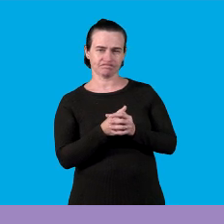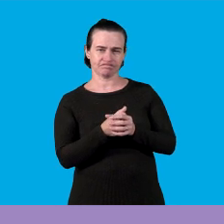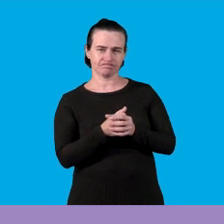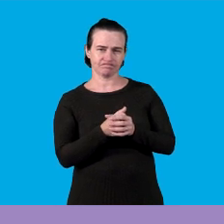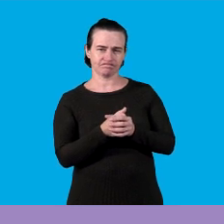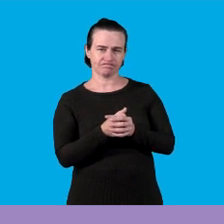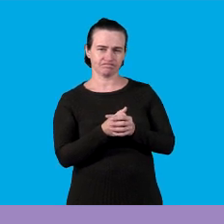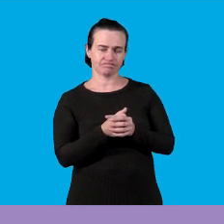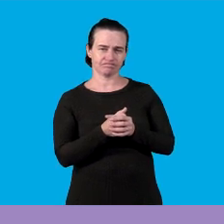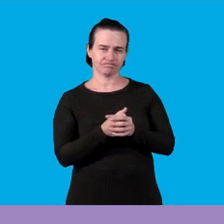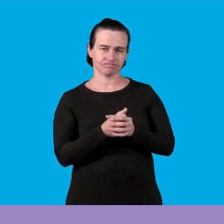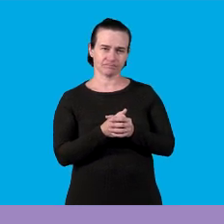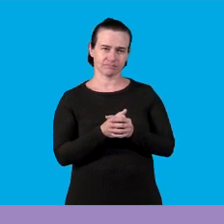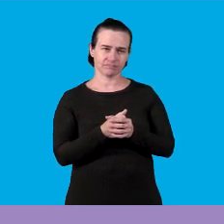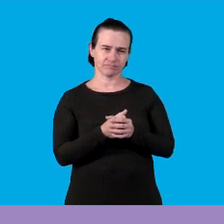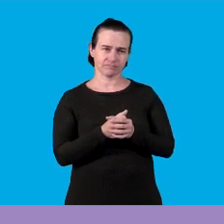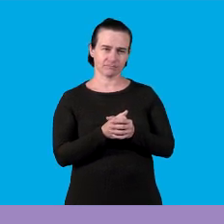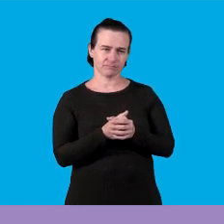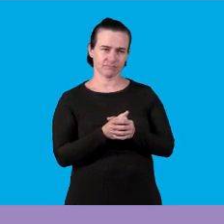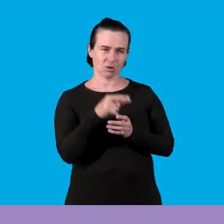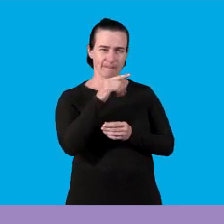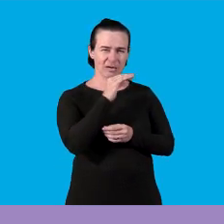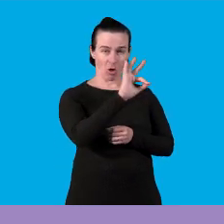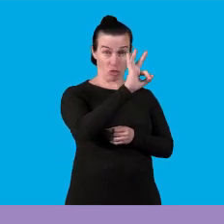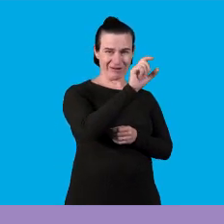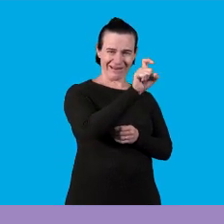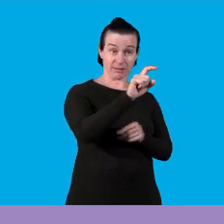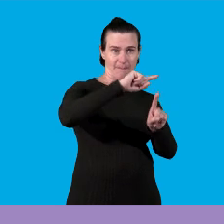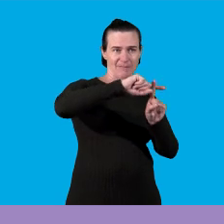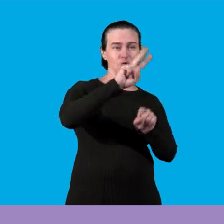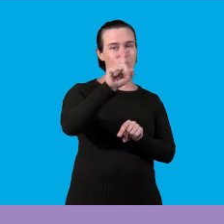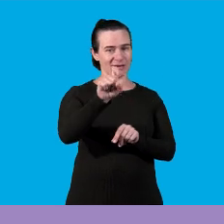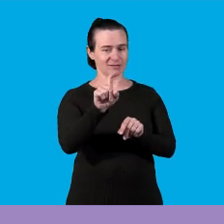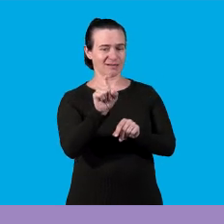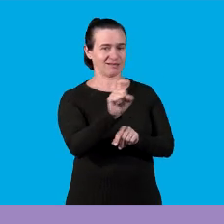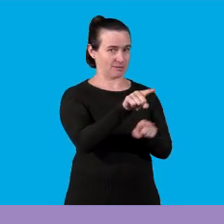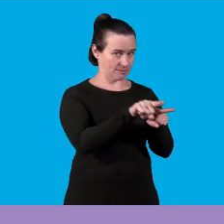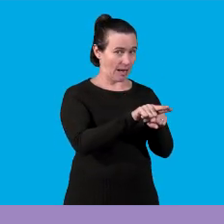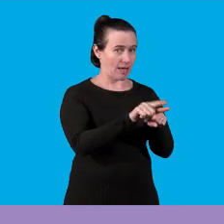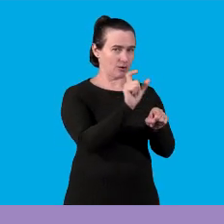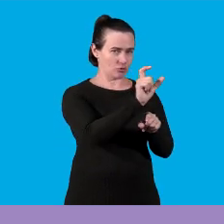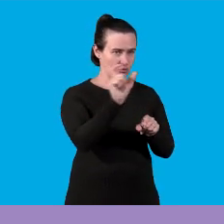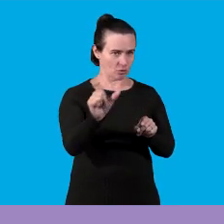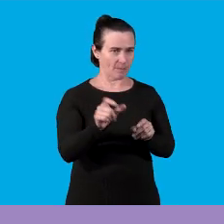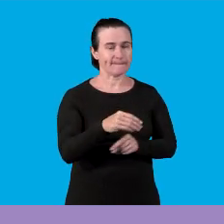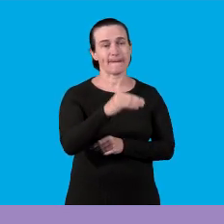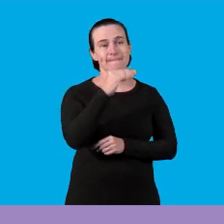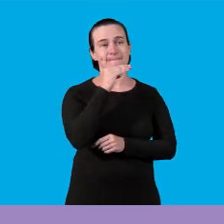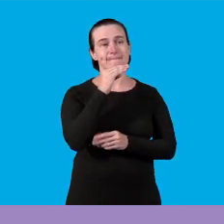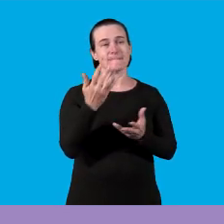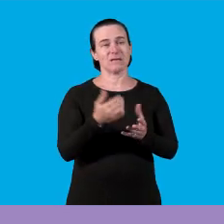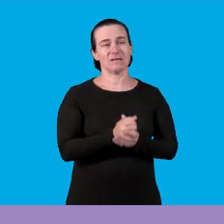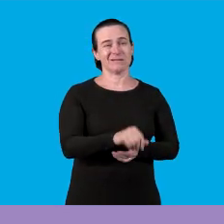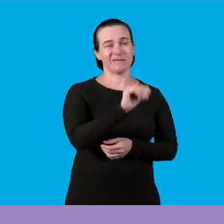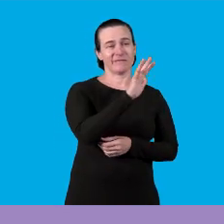and the like terms that we have is 3x plus 2x is 5x, 30 plus 60 is